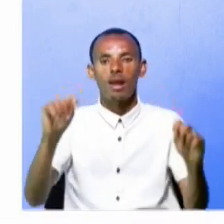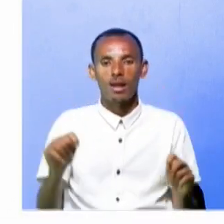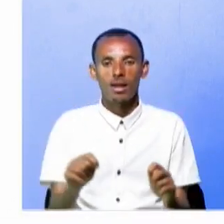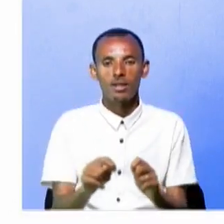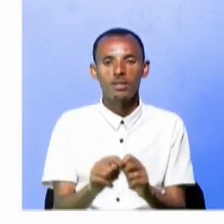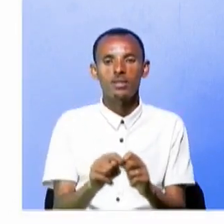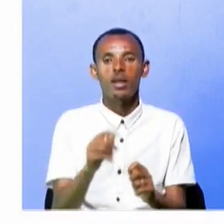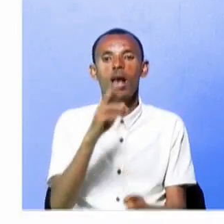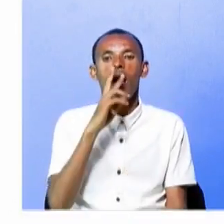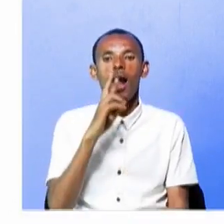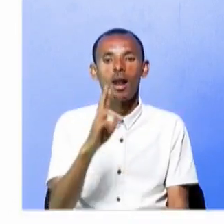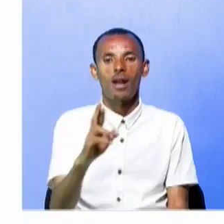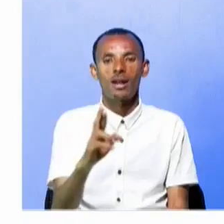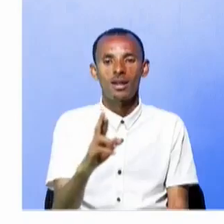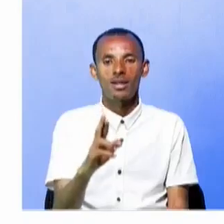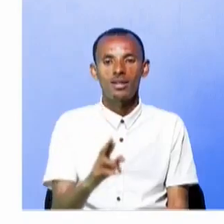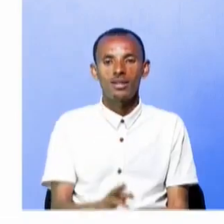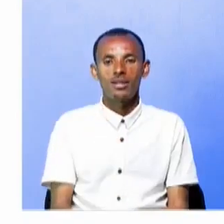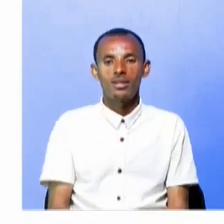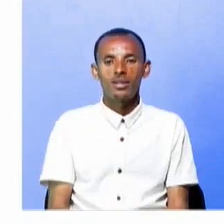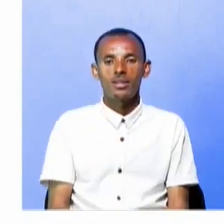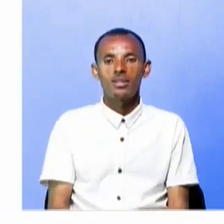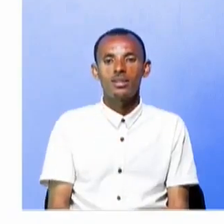triangles are